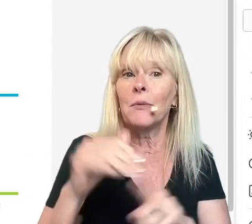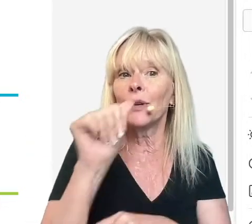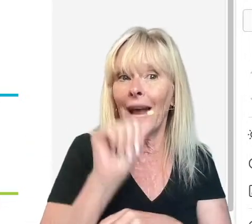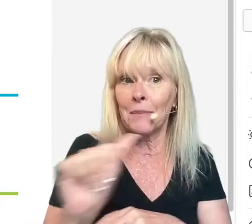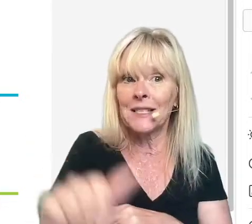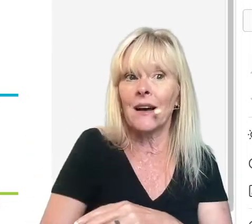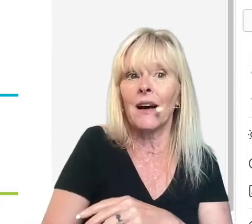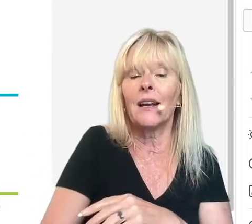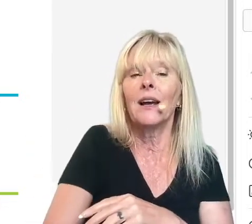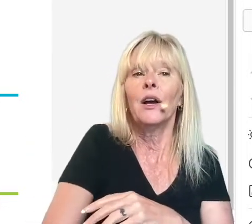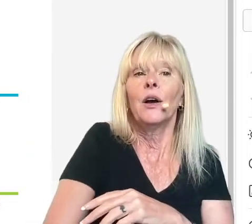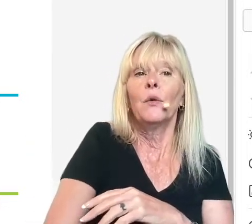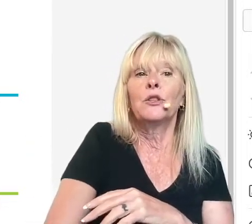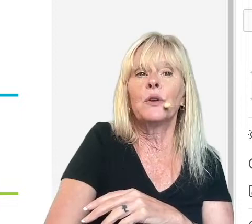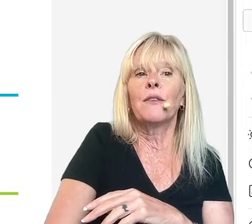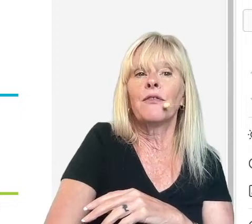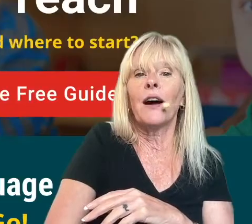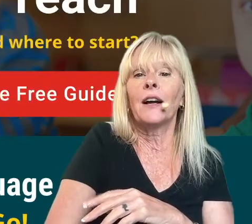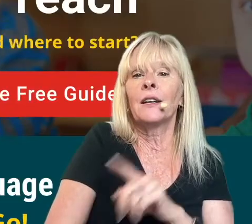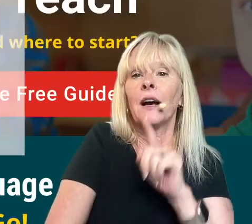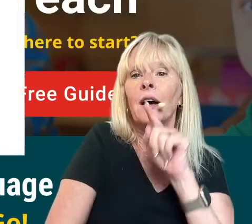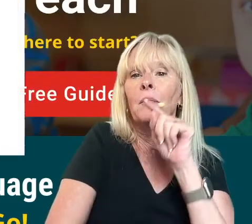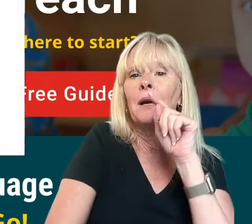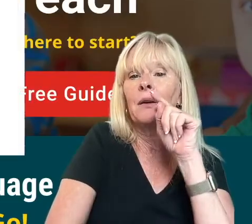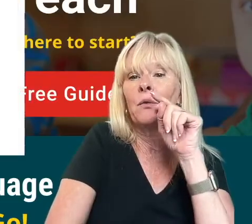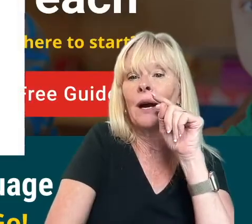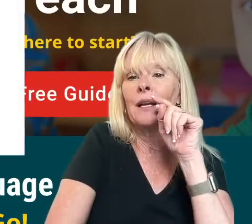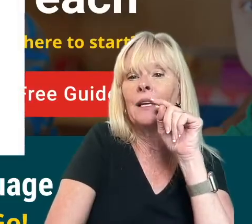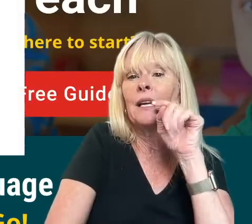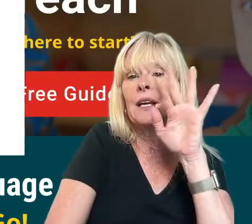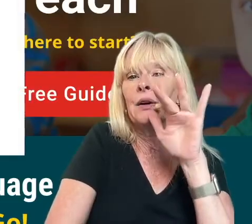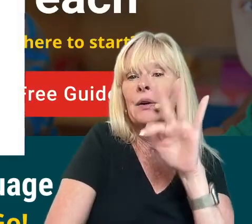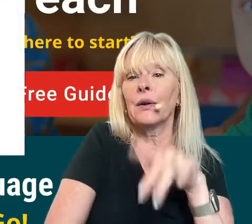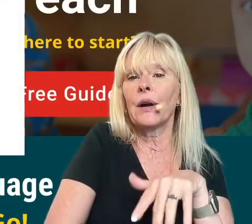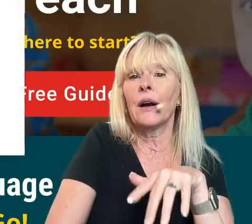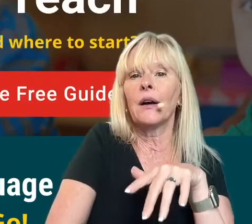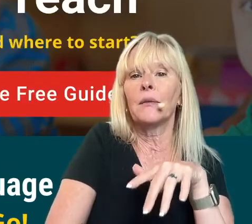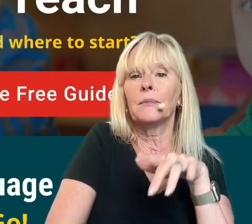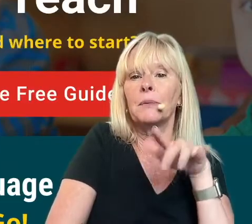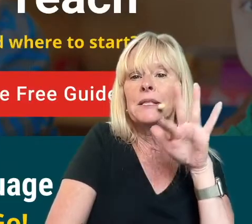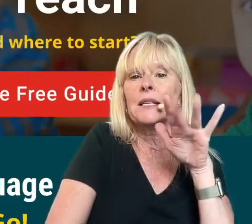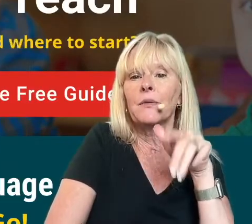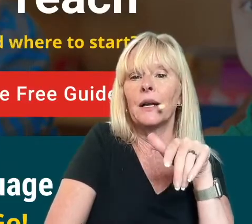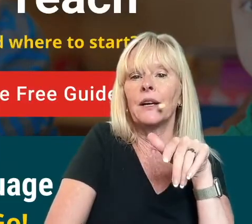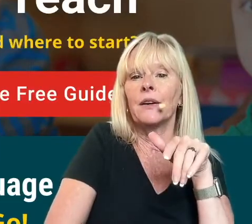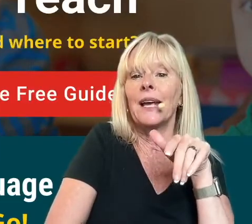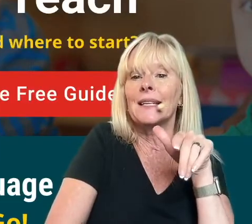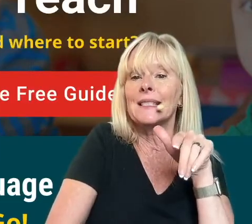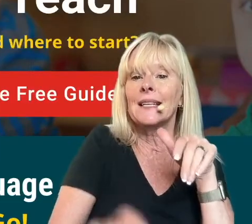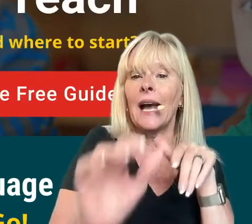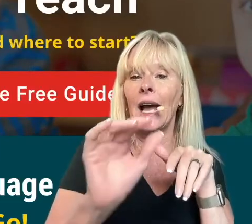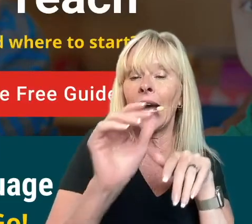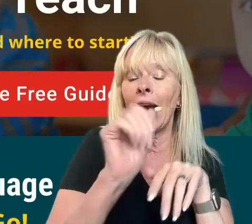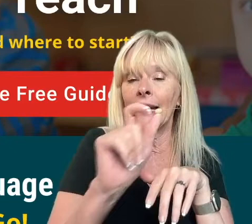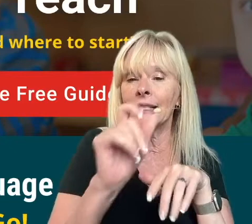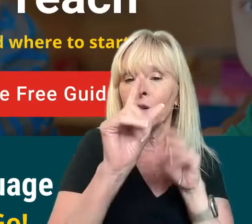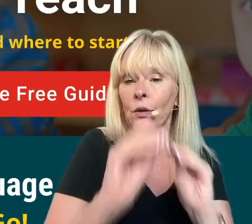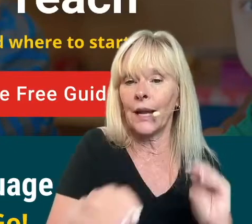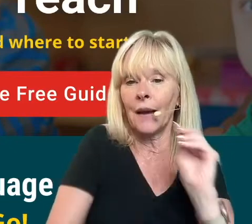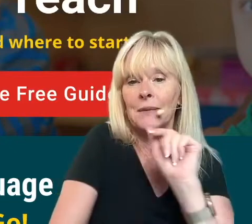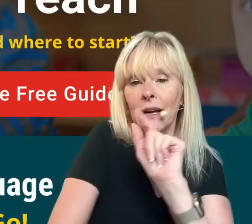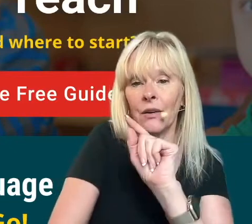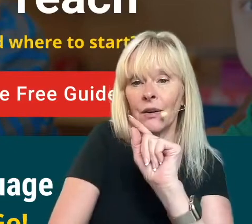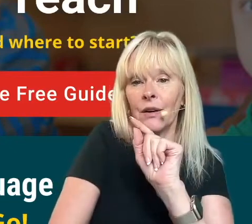have them on Amazon, which you can find right in here. Let me see, right here. Yes.